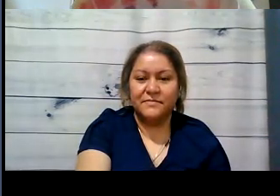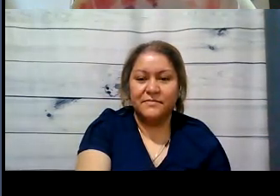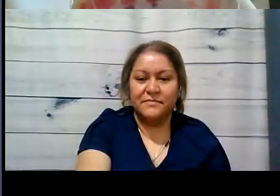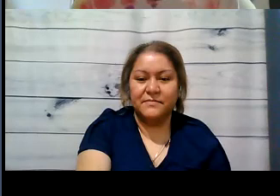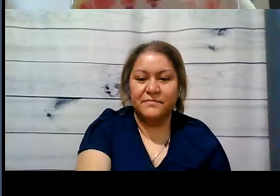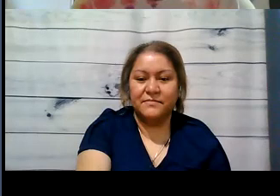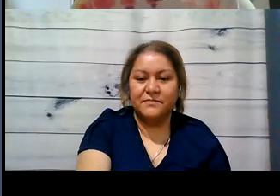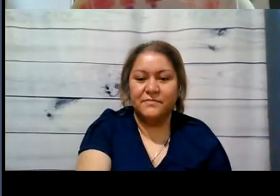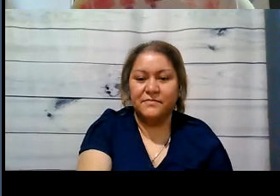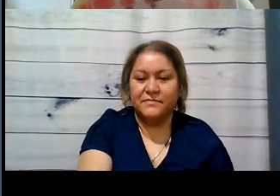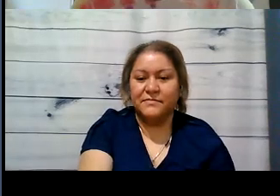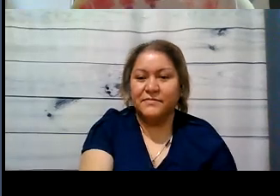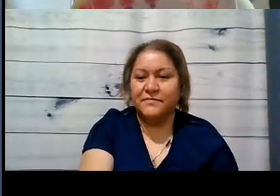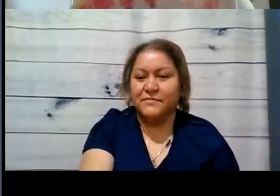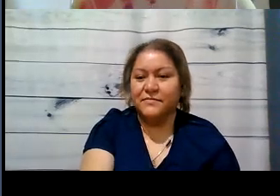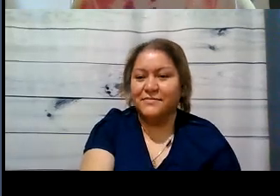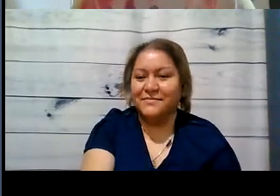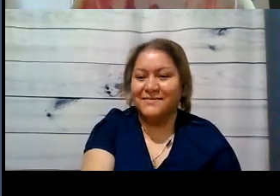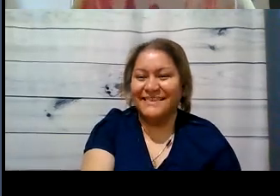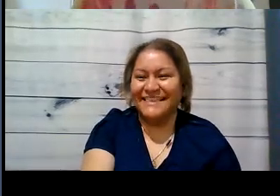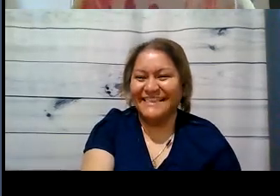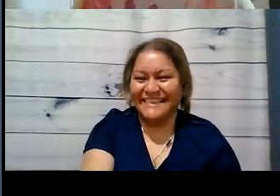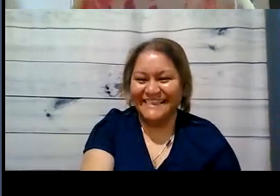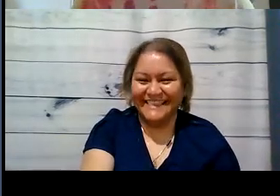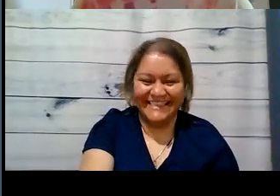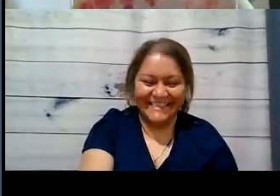and popsicles dribbling down sticky chins.